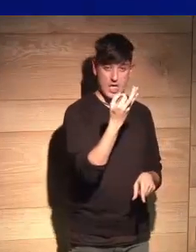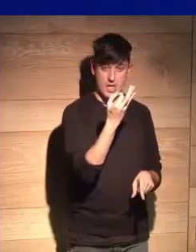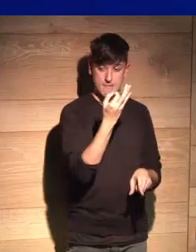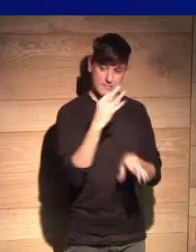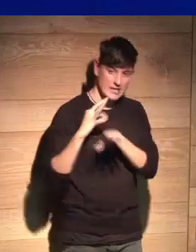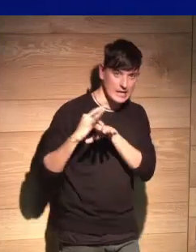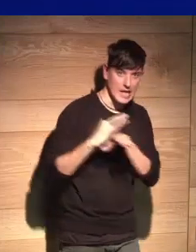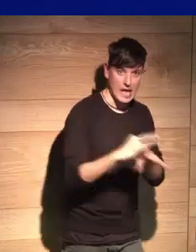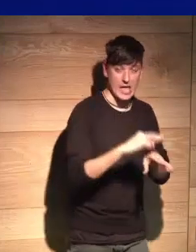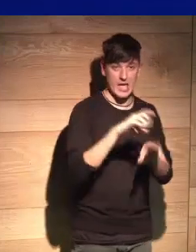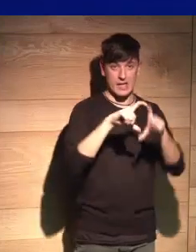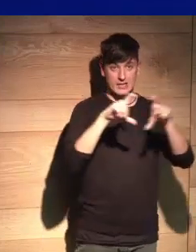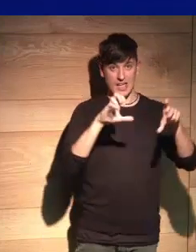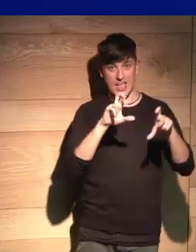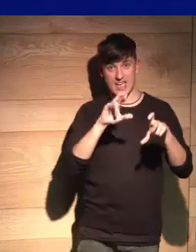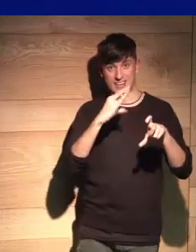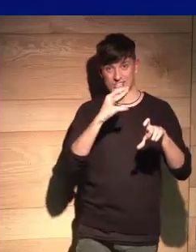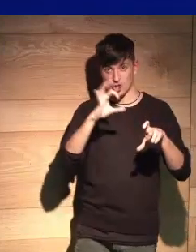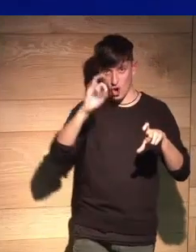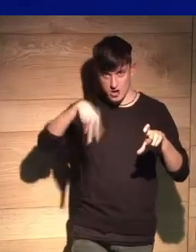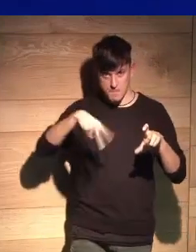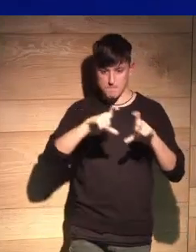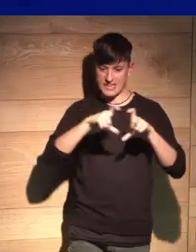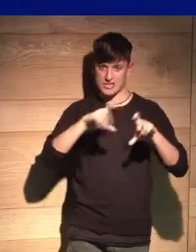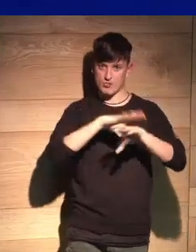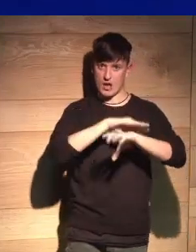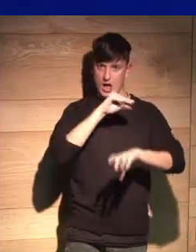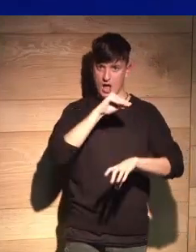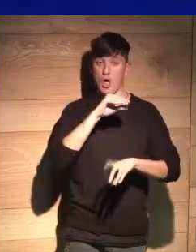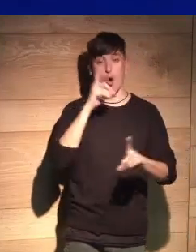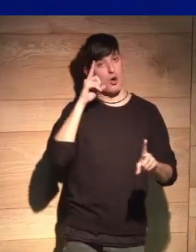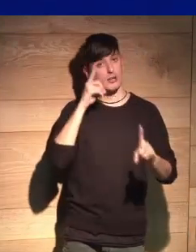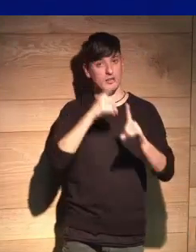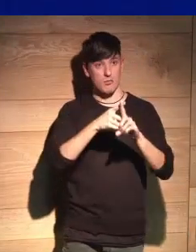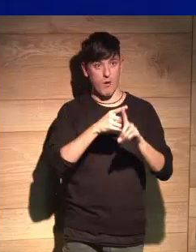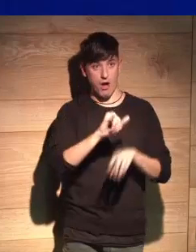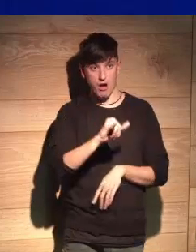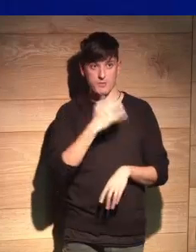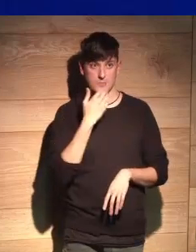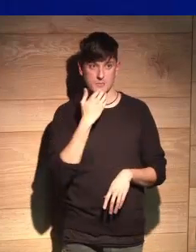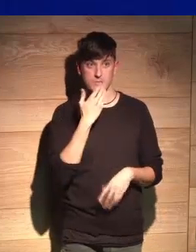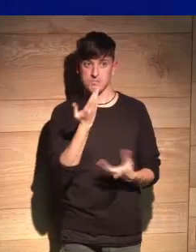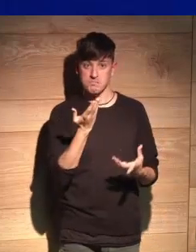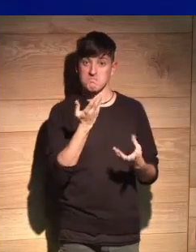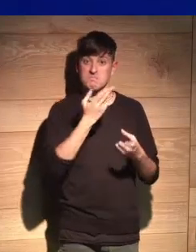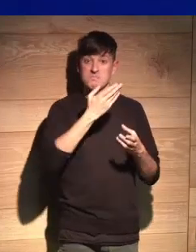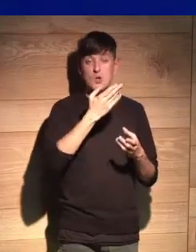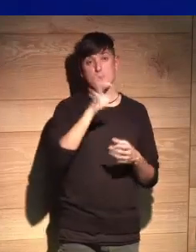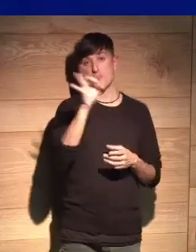I think it should be our guide. Ericsson is a Swedish company.